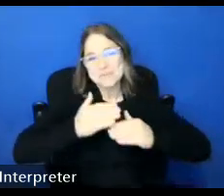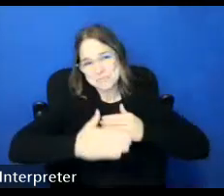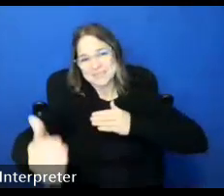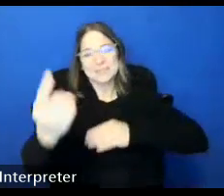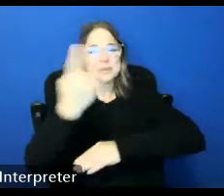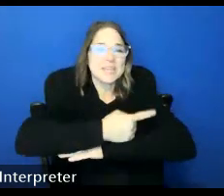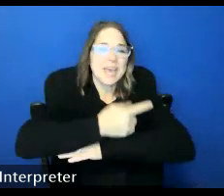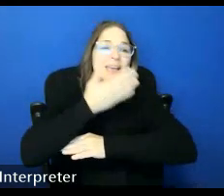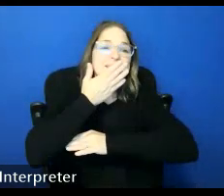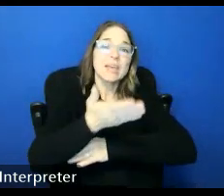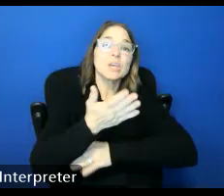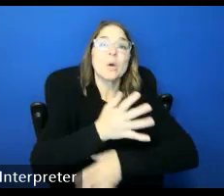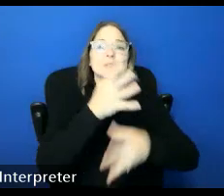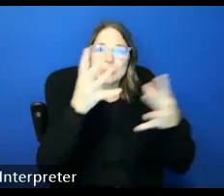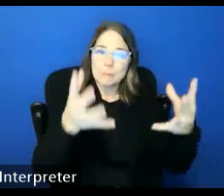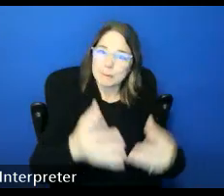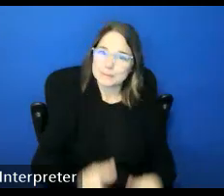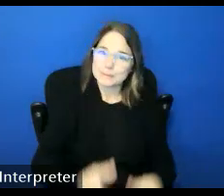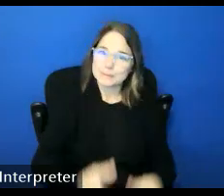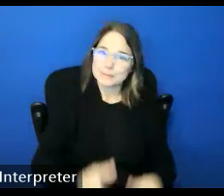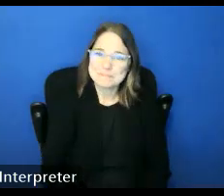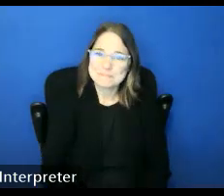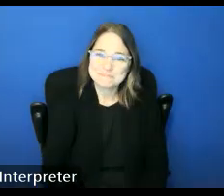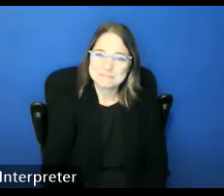And thank you all again so much.